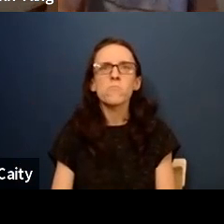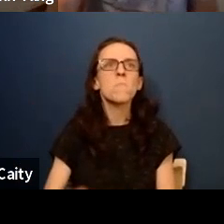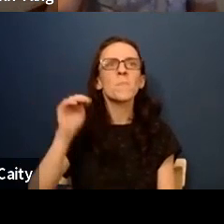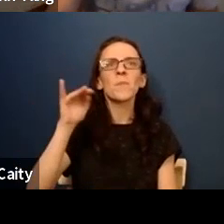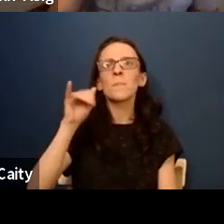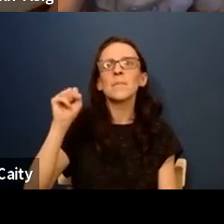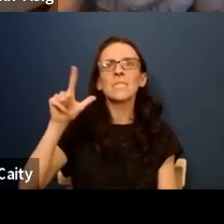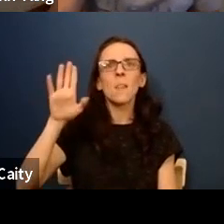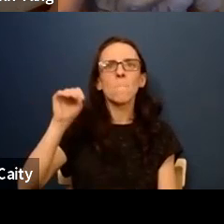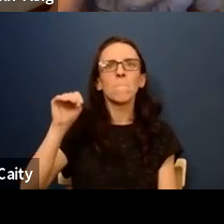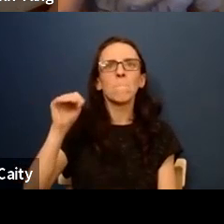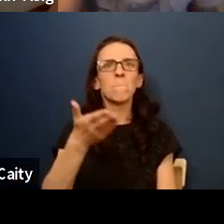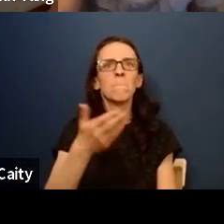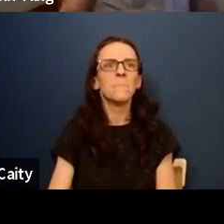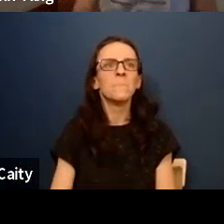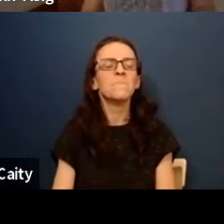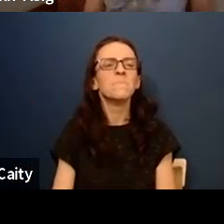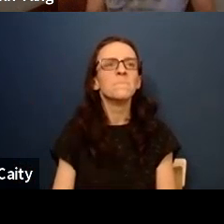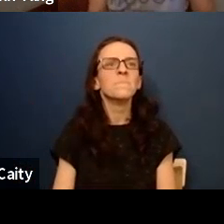Lum.